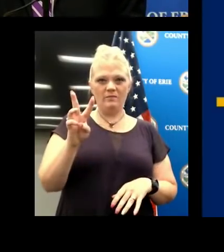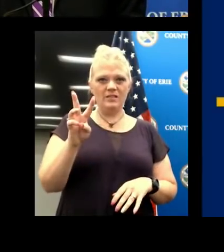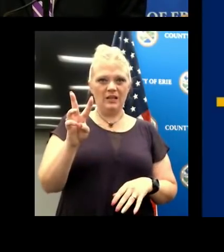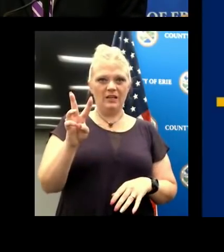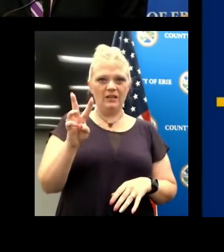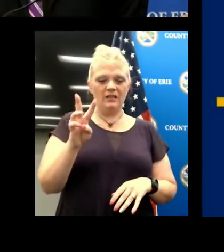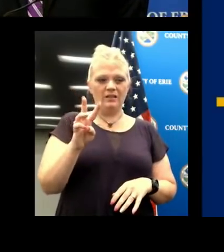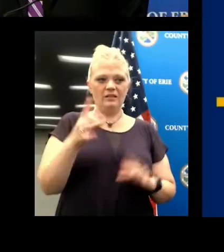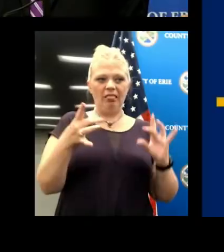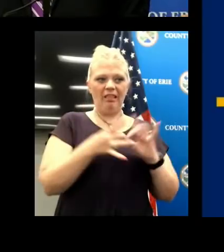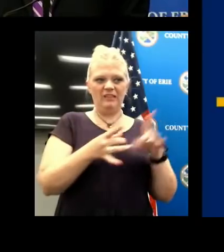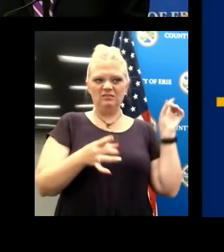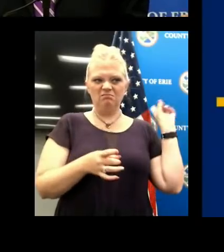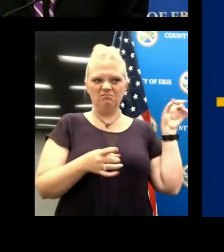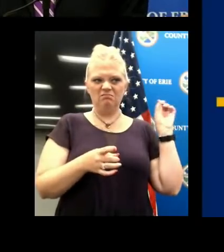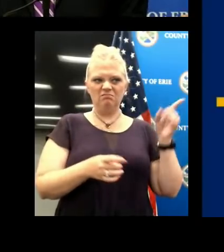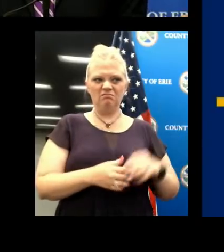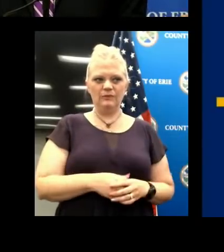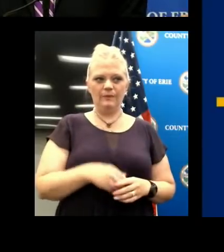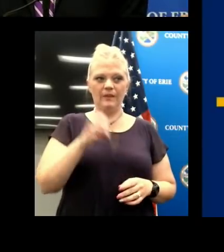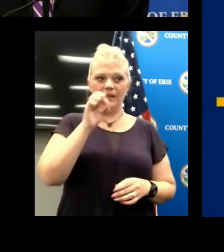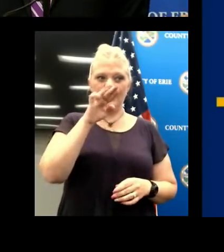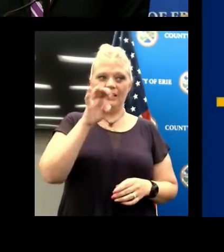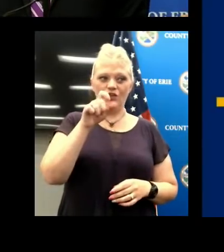The link is there,